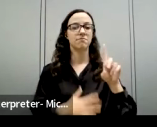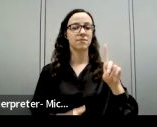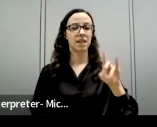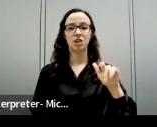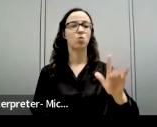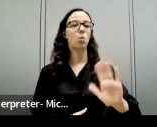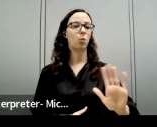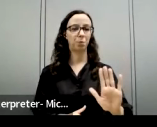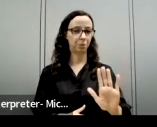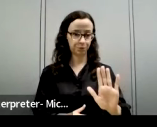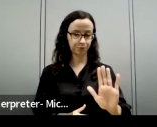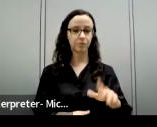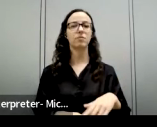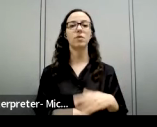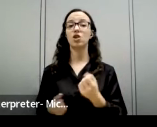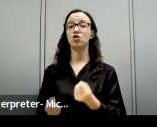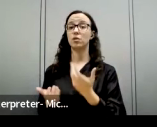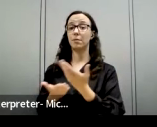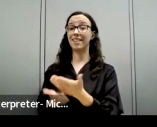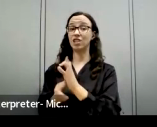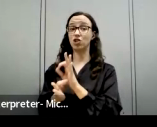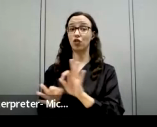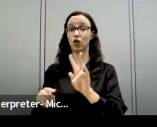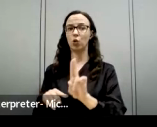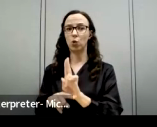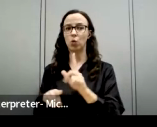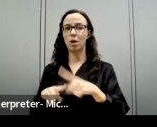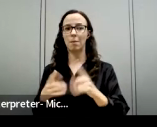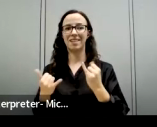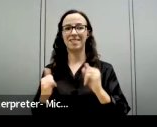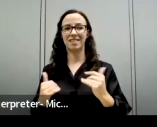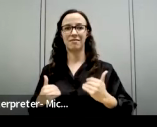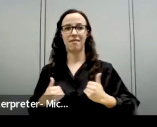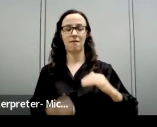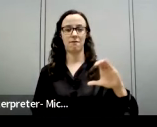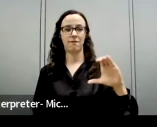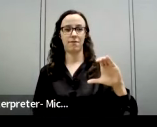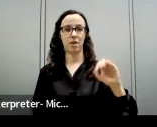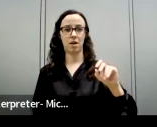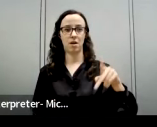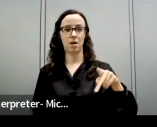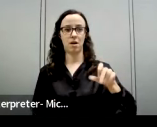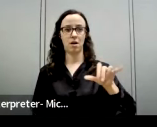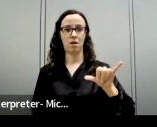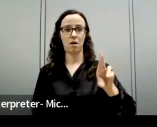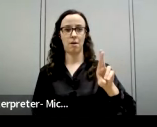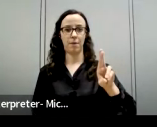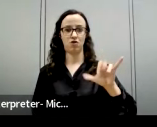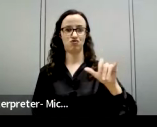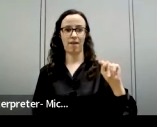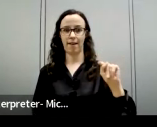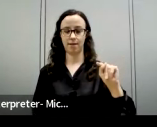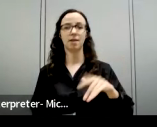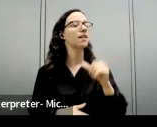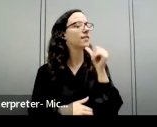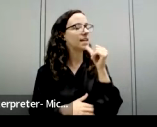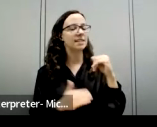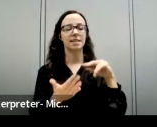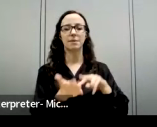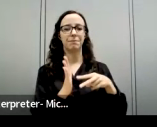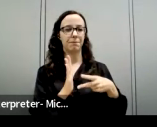things out there that are free to use online that are copyrighted materials. Those are not same as an open educational